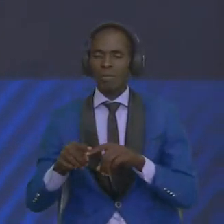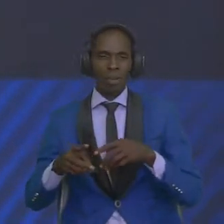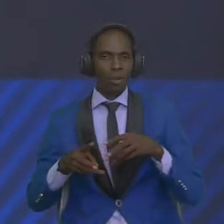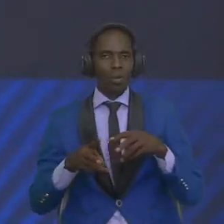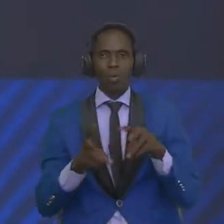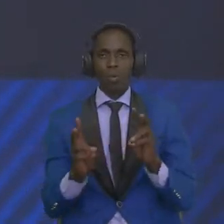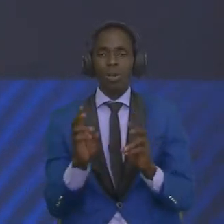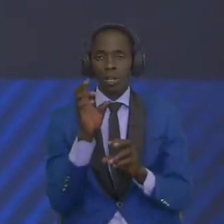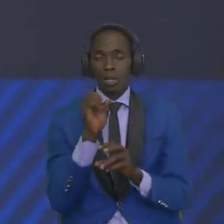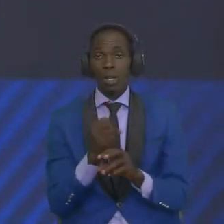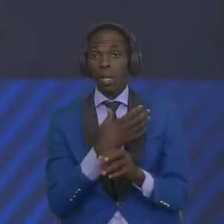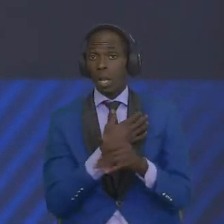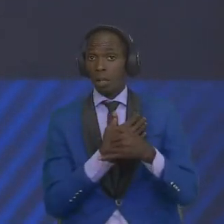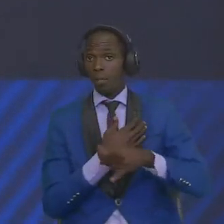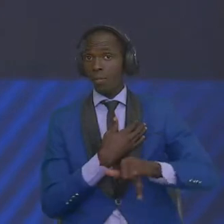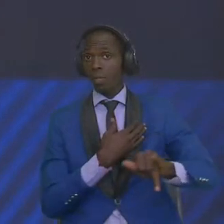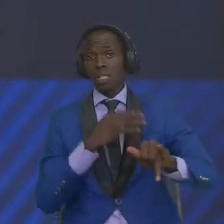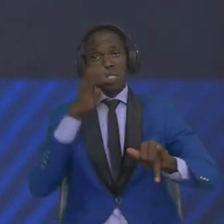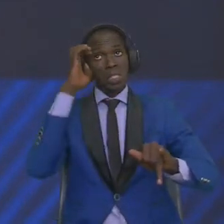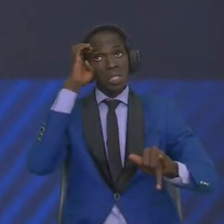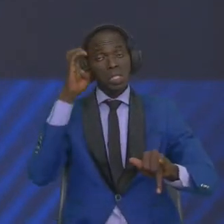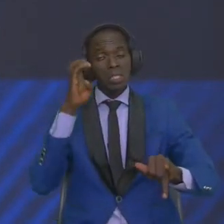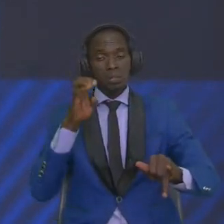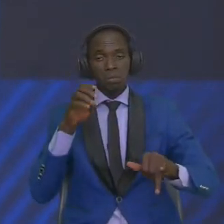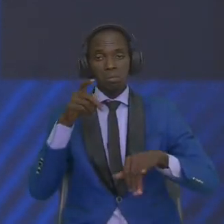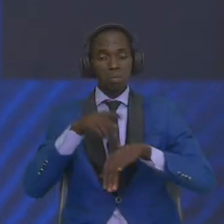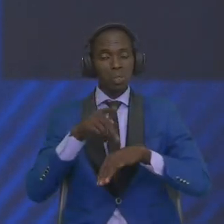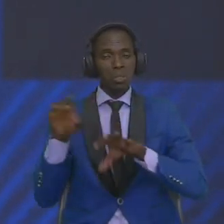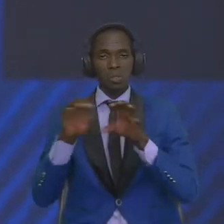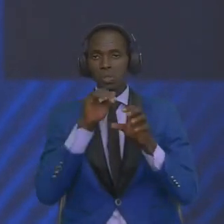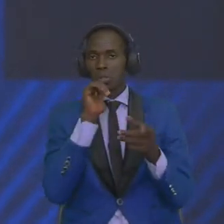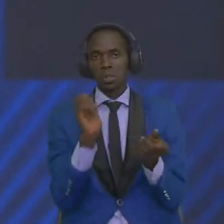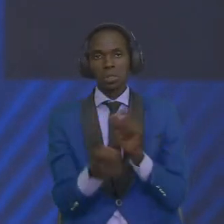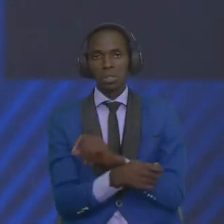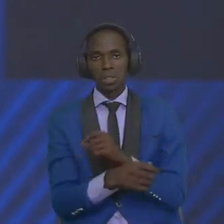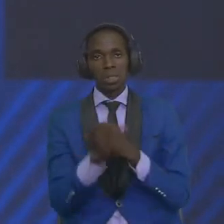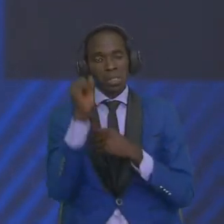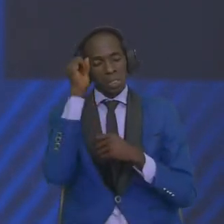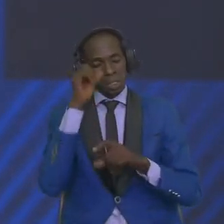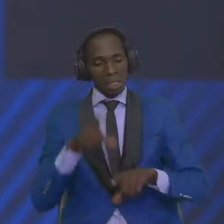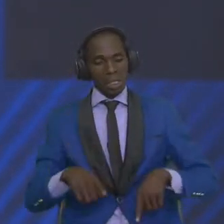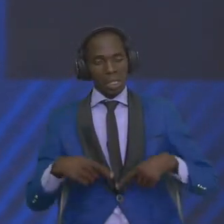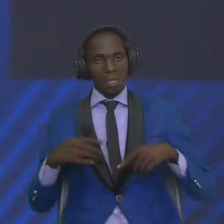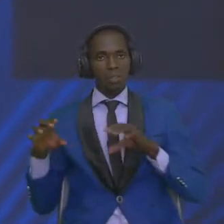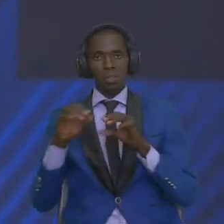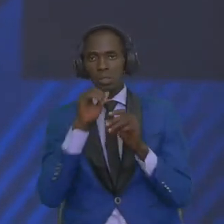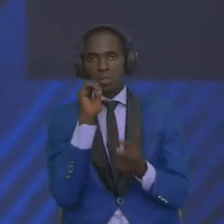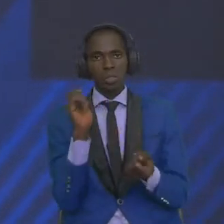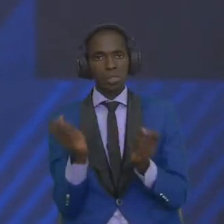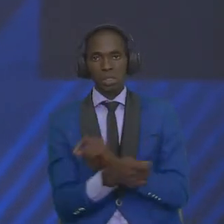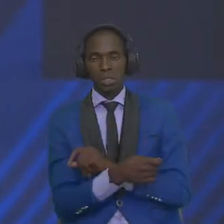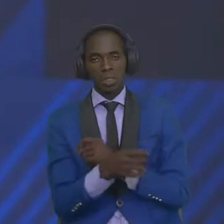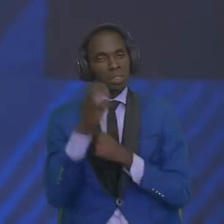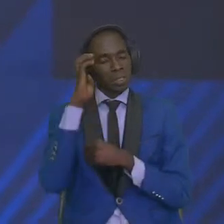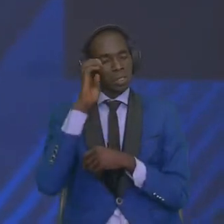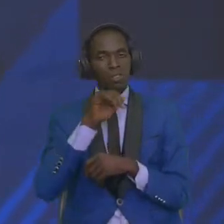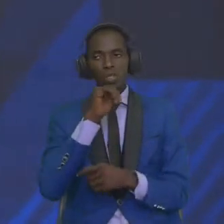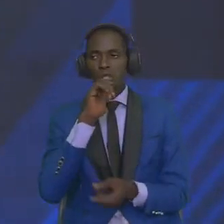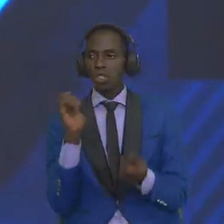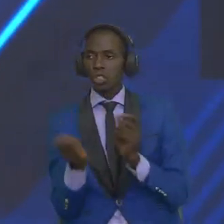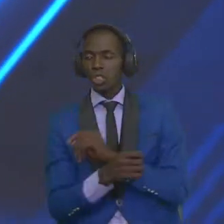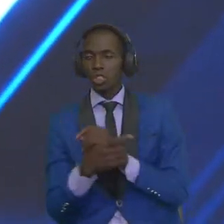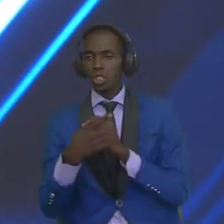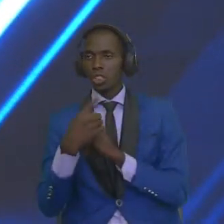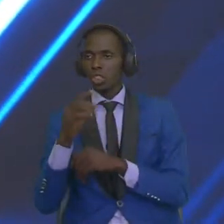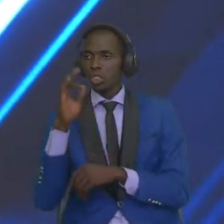ways. And yet, he did not change his lifestyle. He did not change the doctrine of the word of God. He